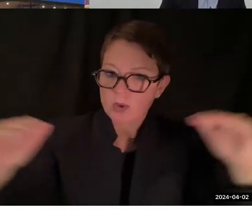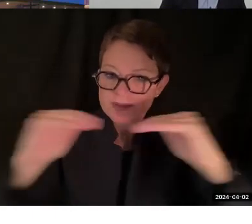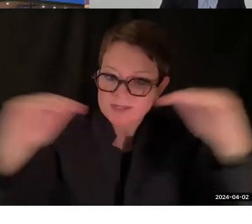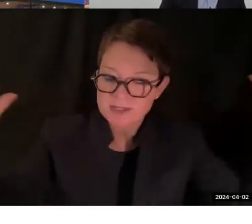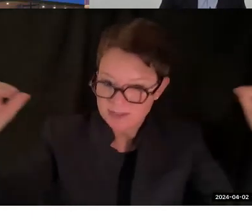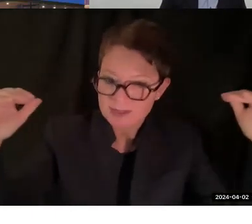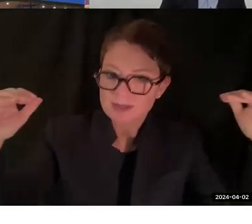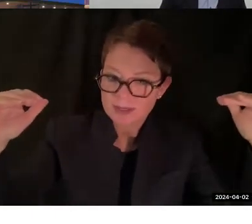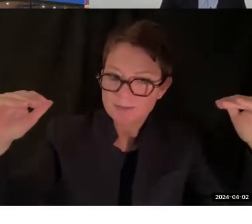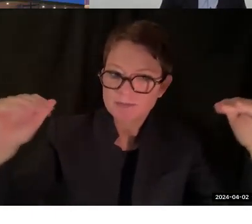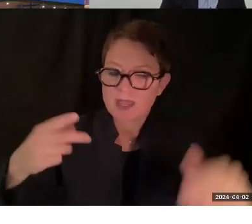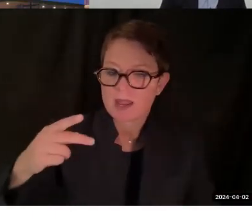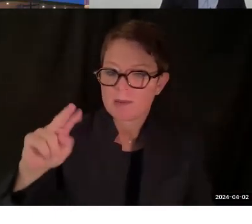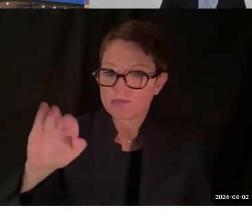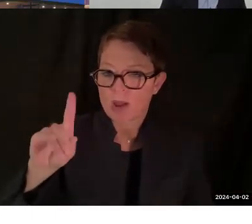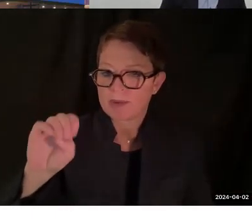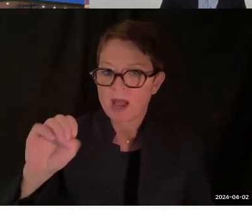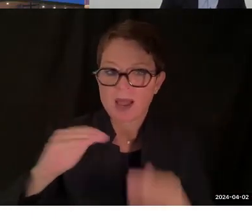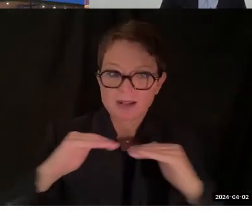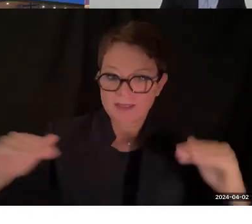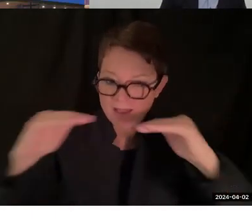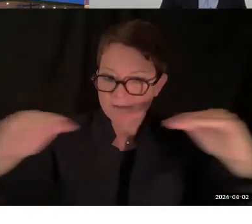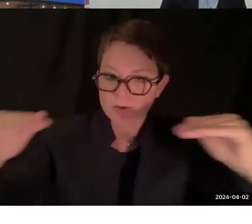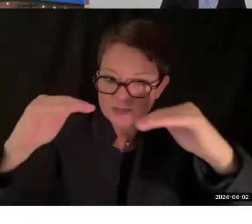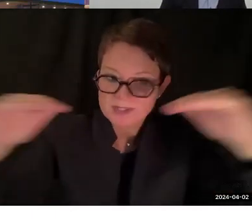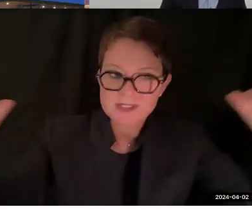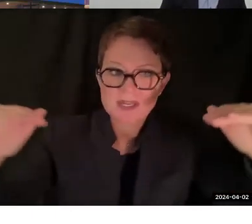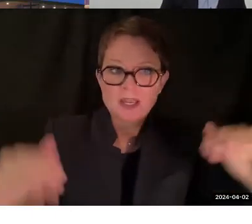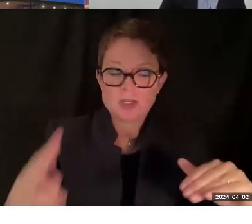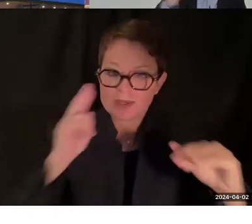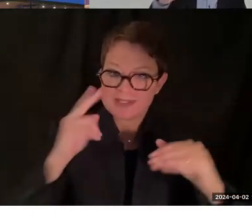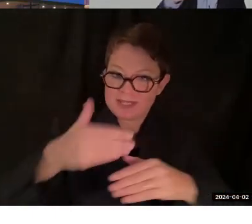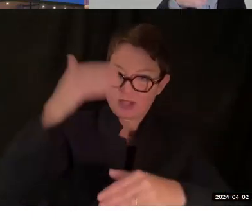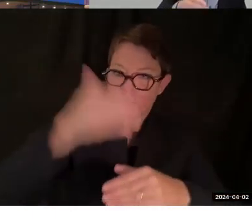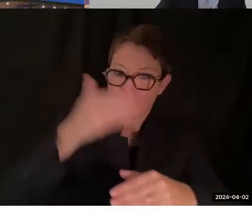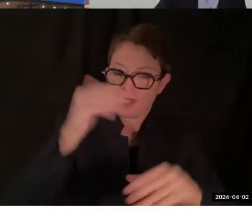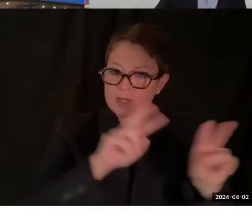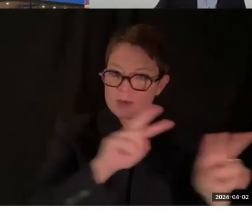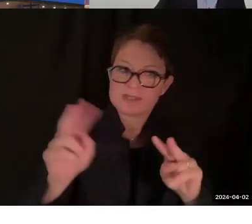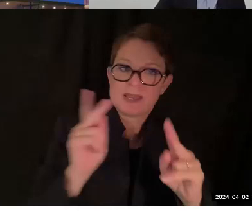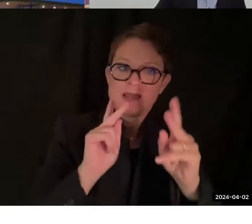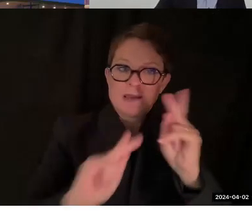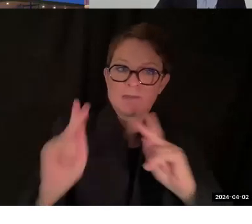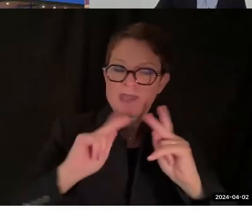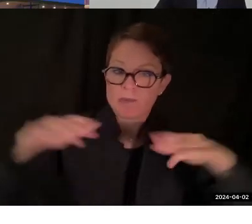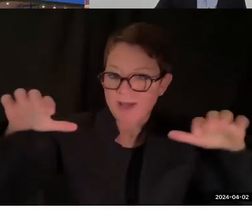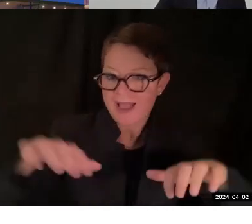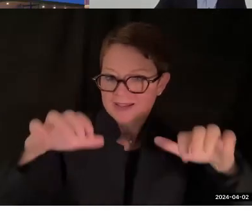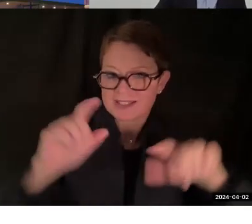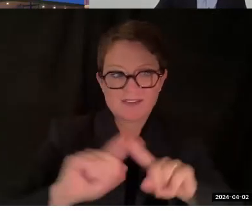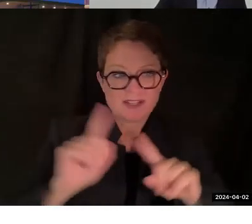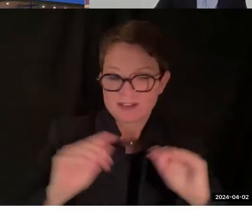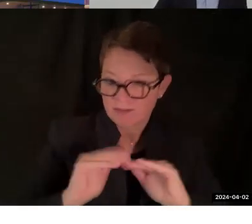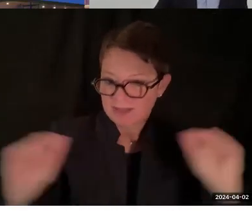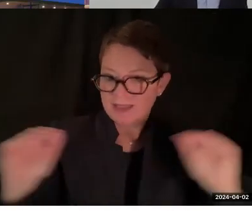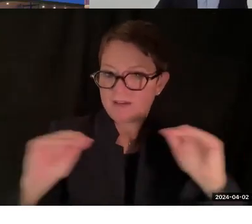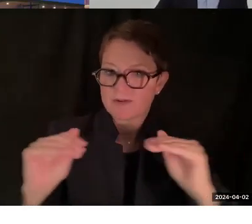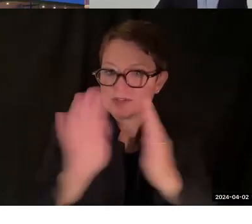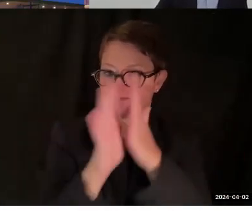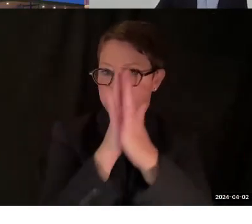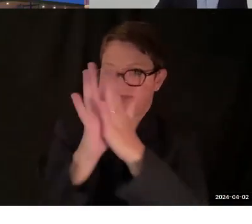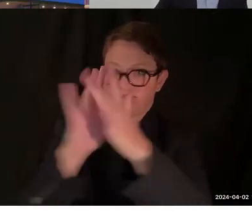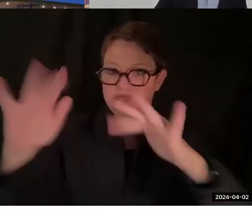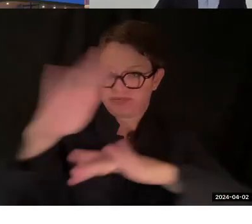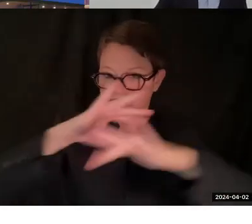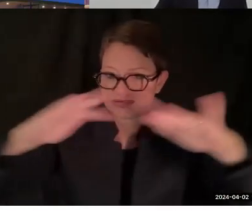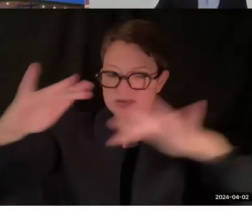promenade levels as well. And you're seeing that Market Street atrium. So you're seeing people and activity at all the different levels. And there's a question